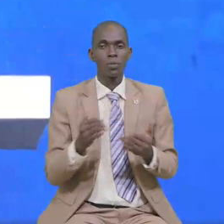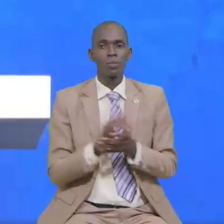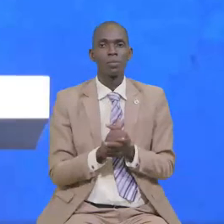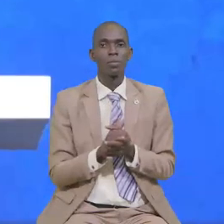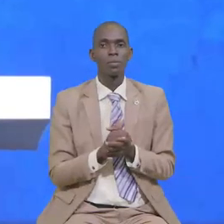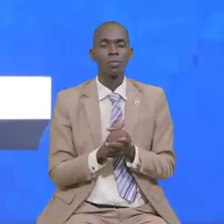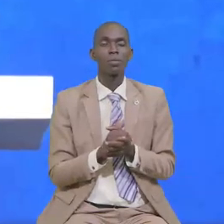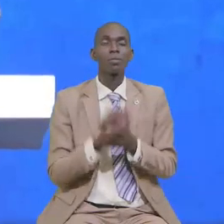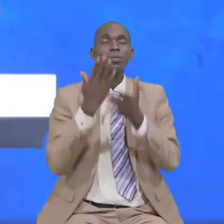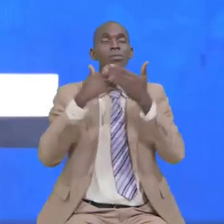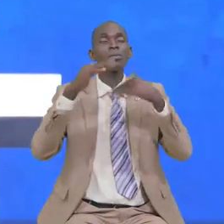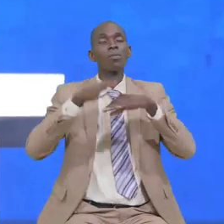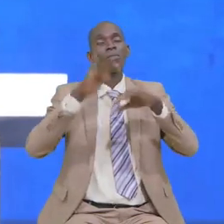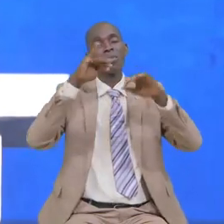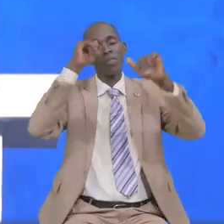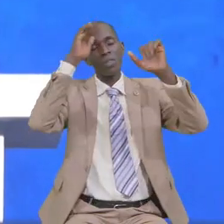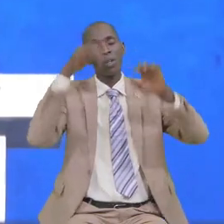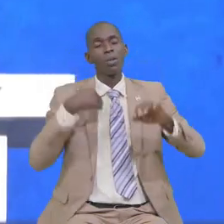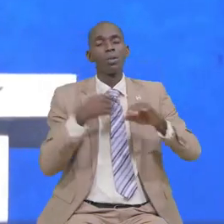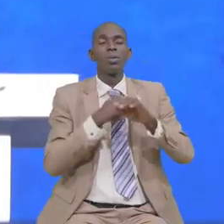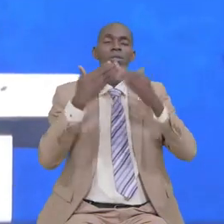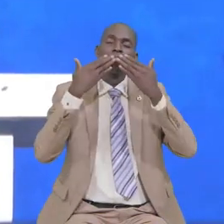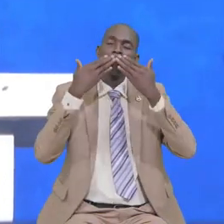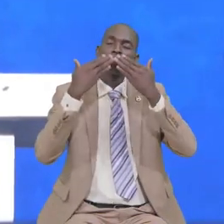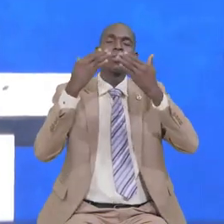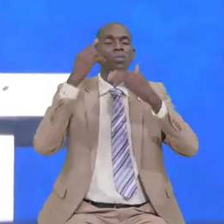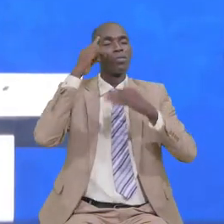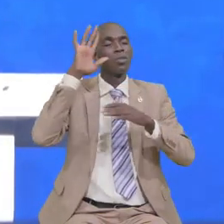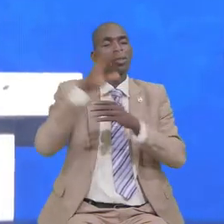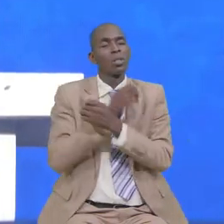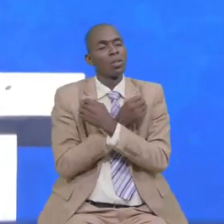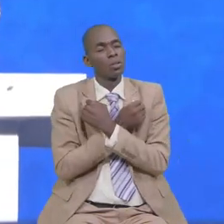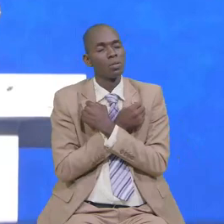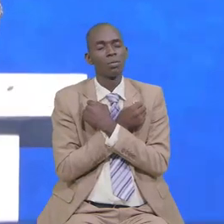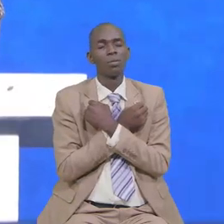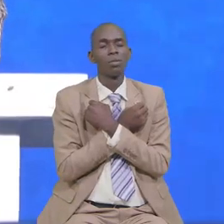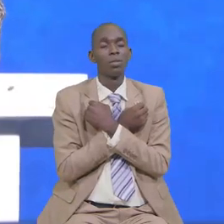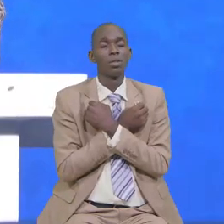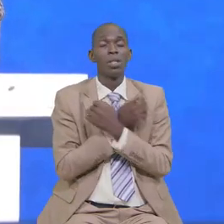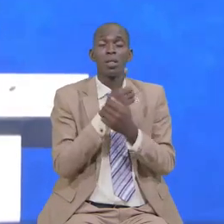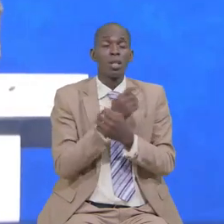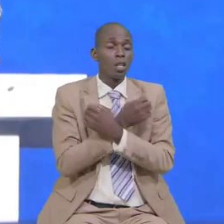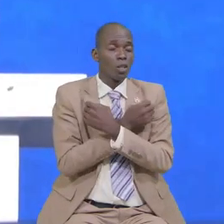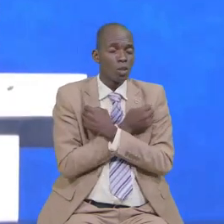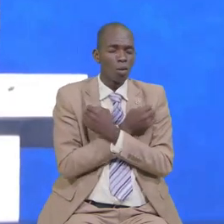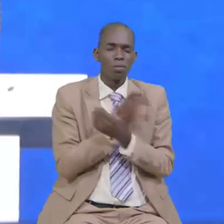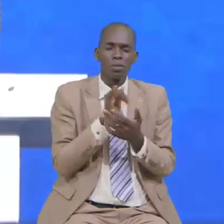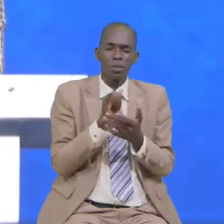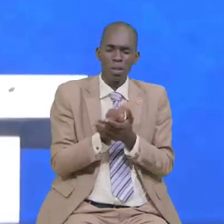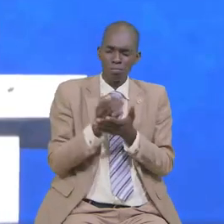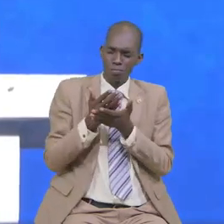Heavenly Father, we thank you for your love. The love that rejects nobody.